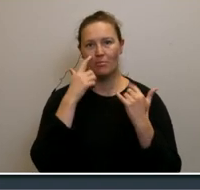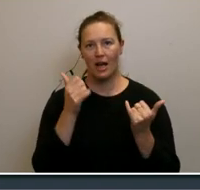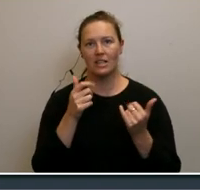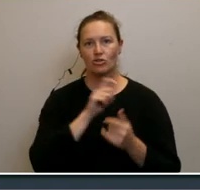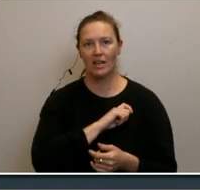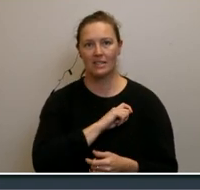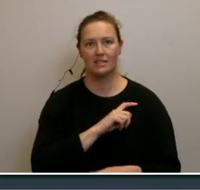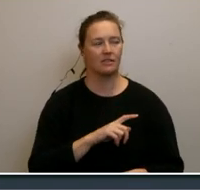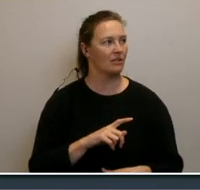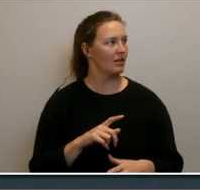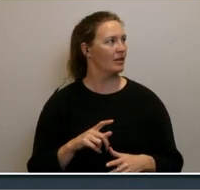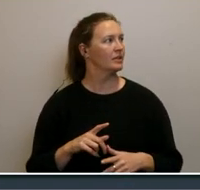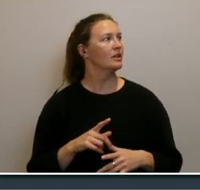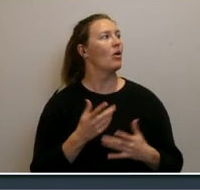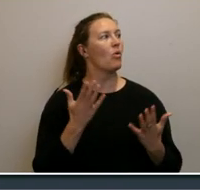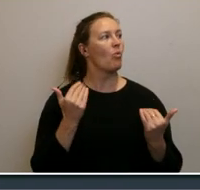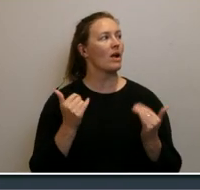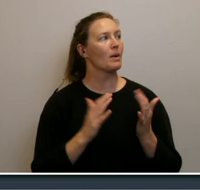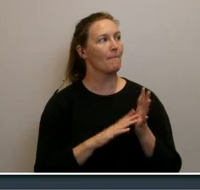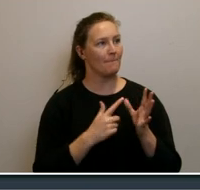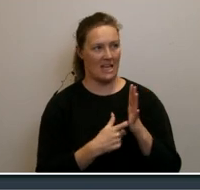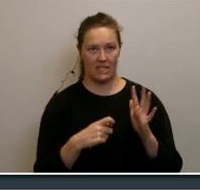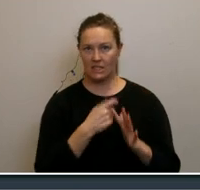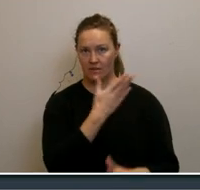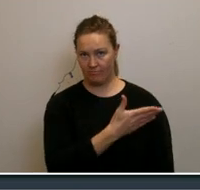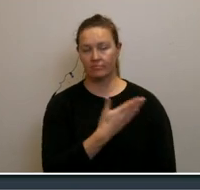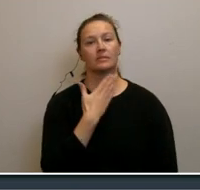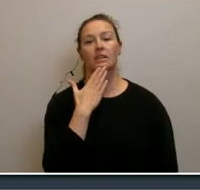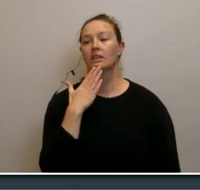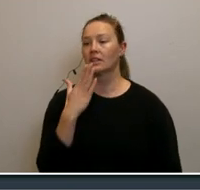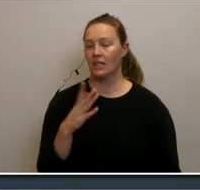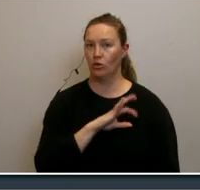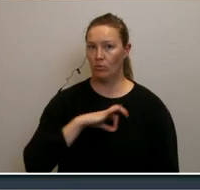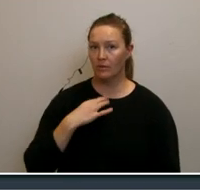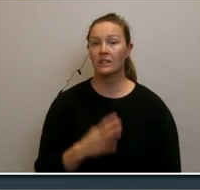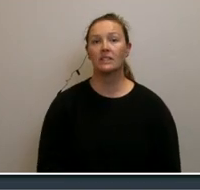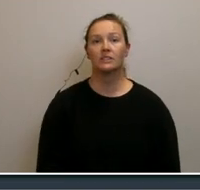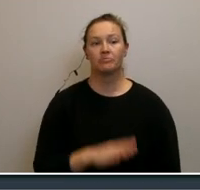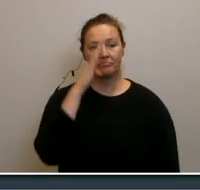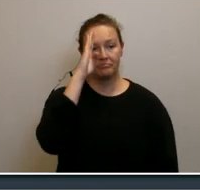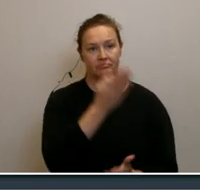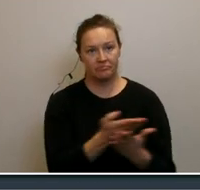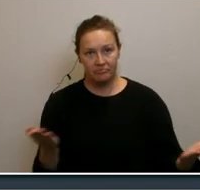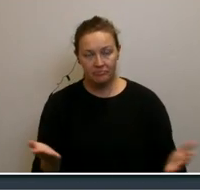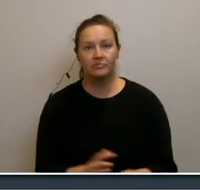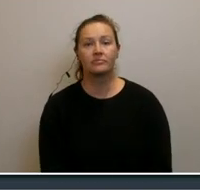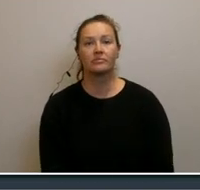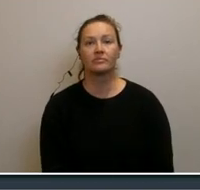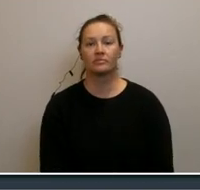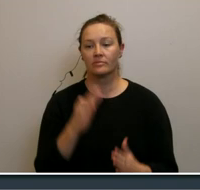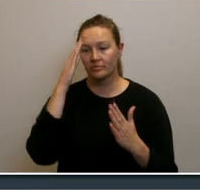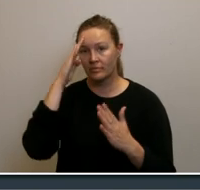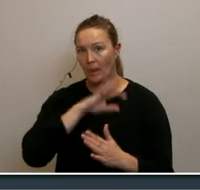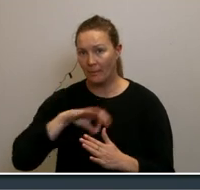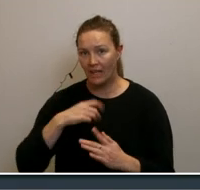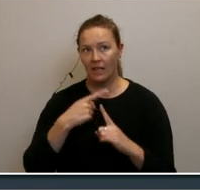Welcome, Mark. Thank you, Kirsten. Namihi kia koutou, Your Worship and